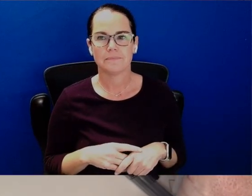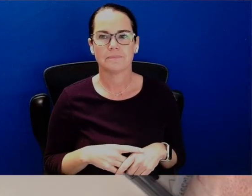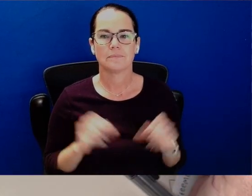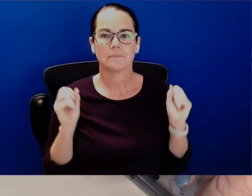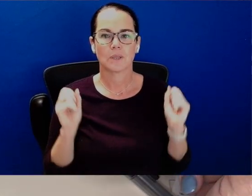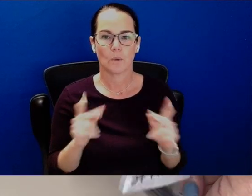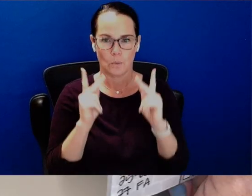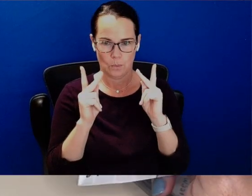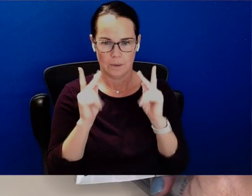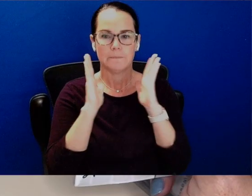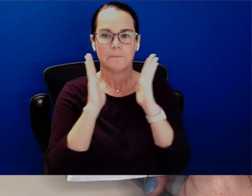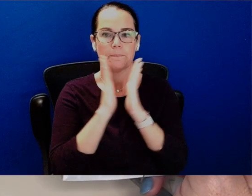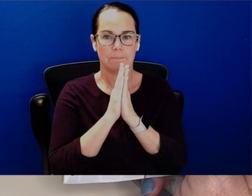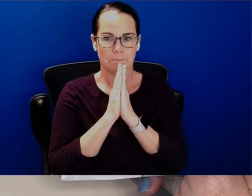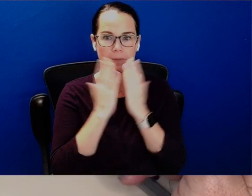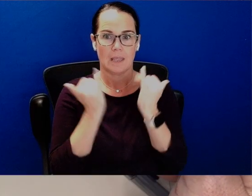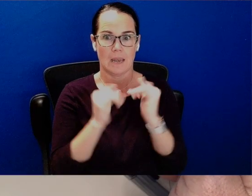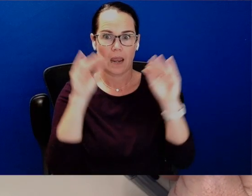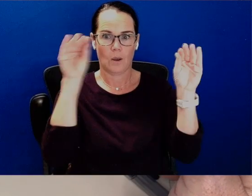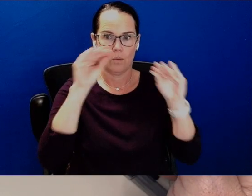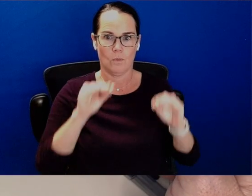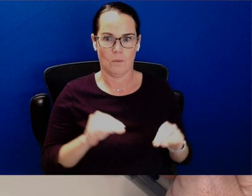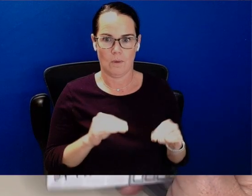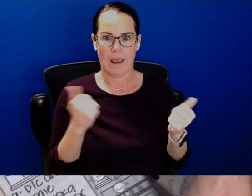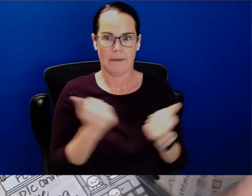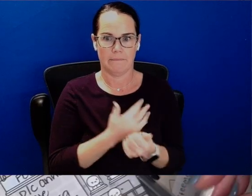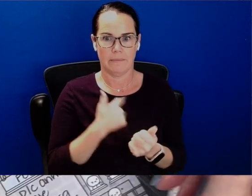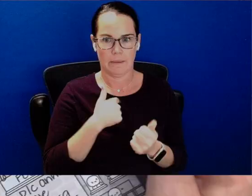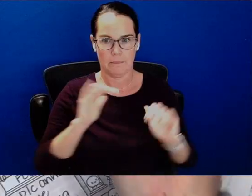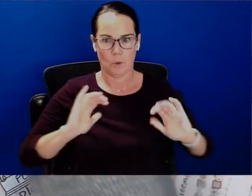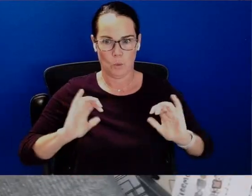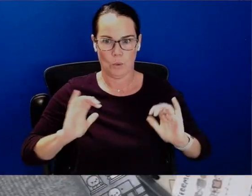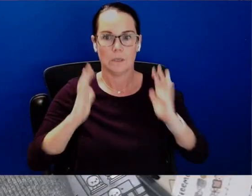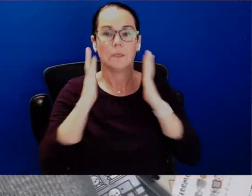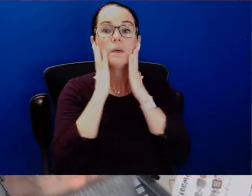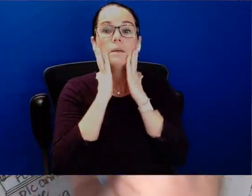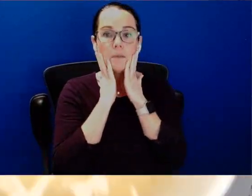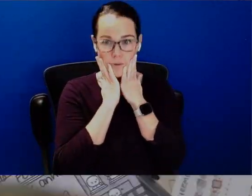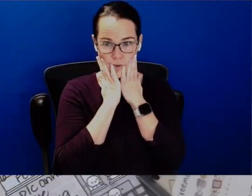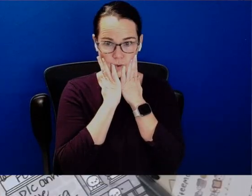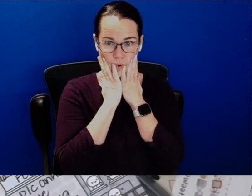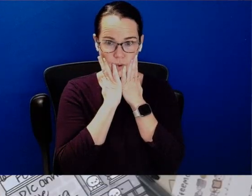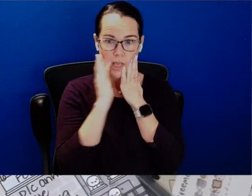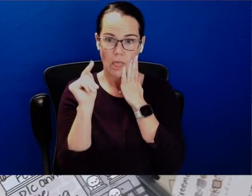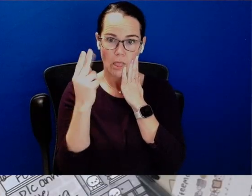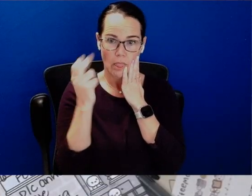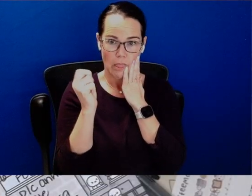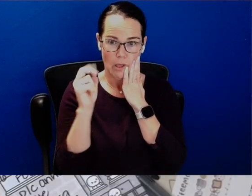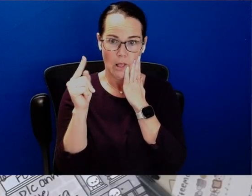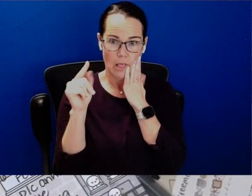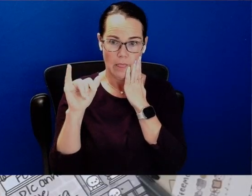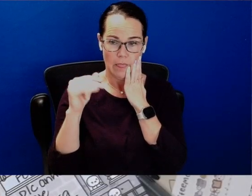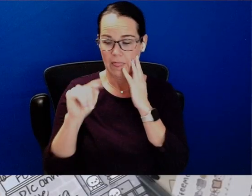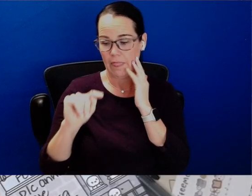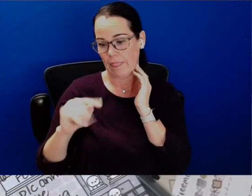All right, now to put in the things that I'm doing. The things.